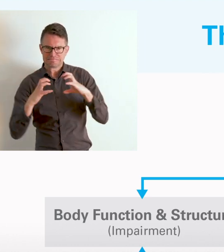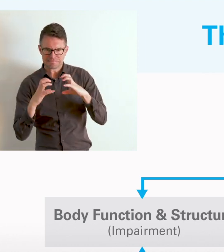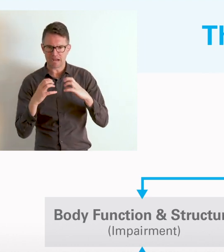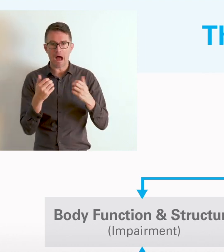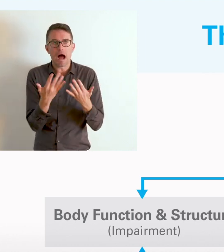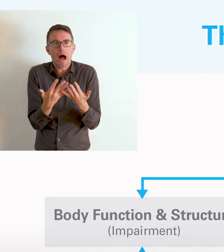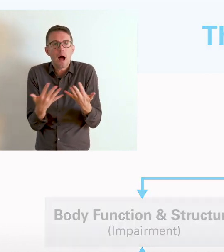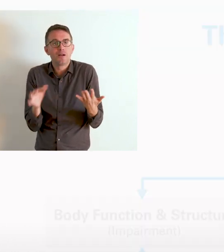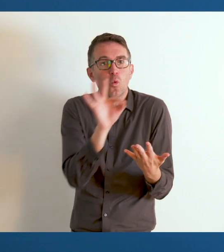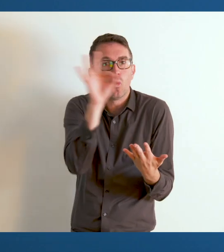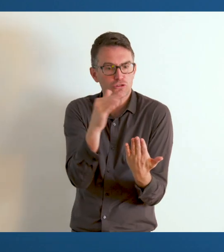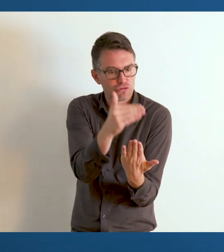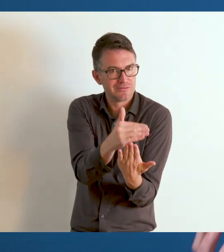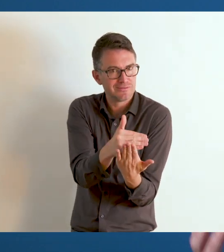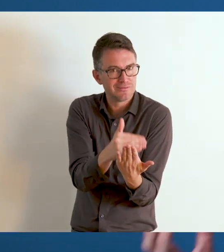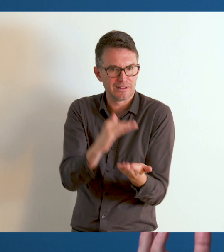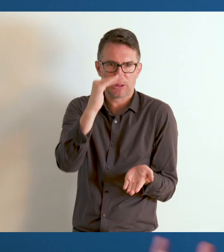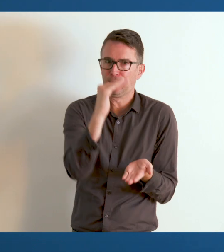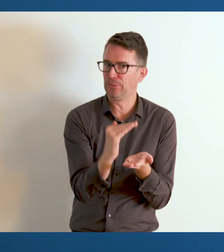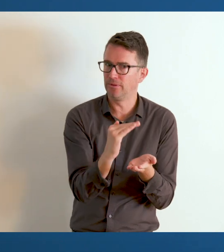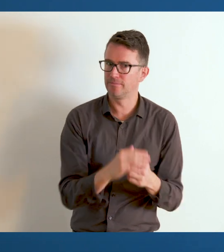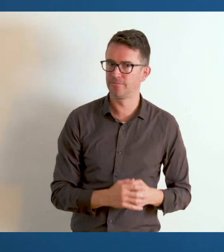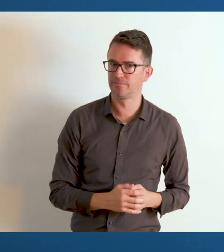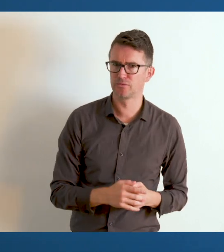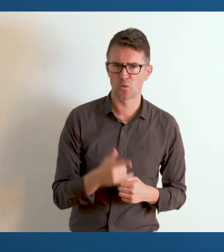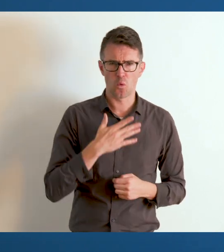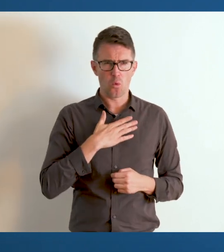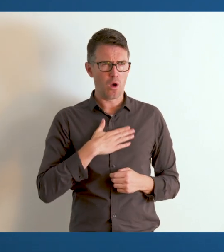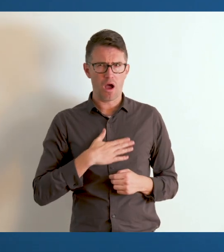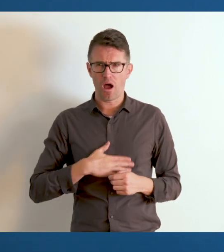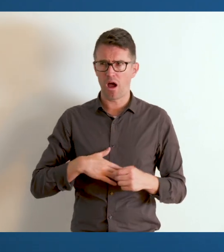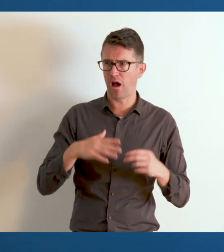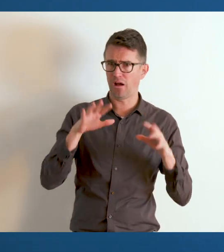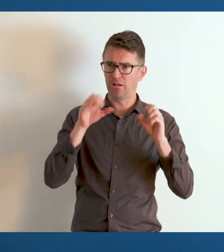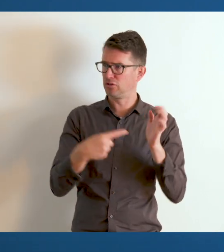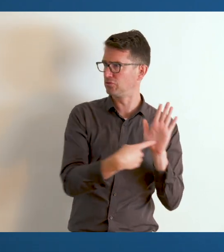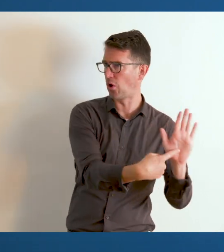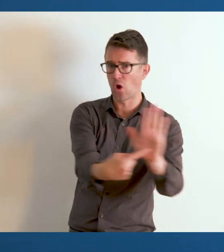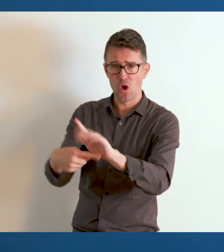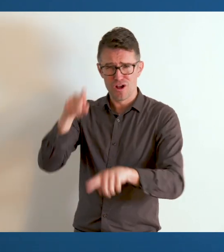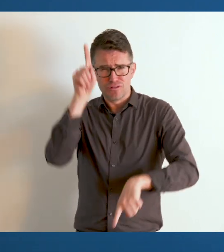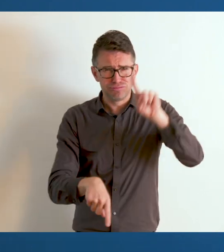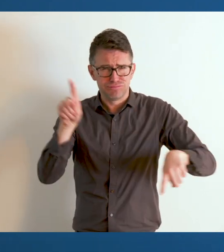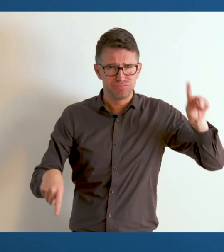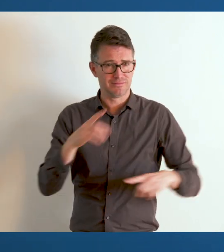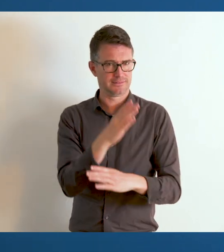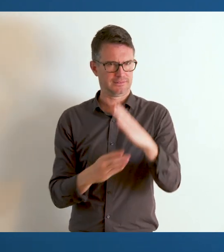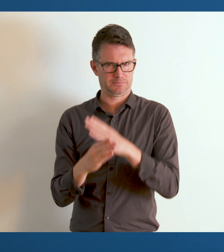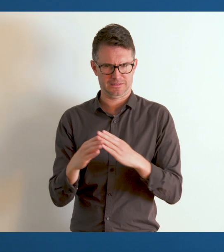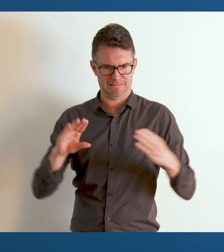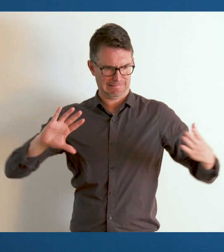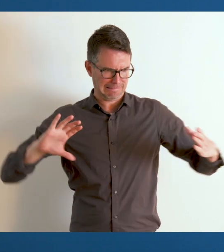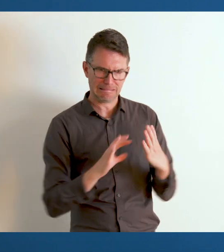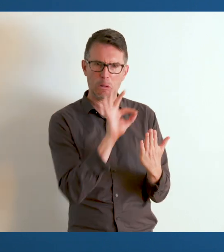ask in order to capture something that's big and complex. And as a result, many problematic types of questions